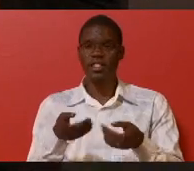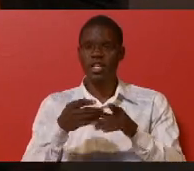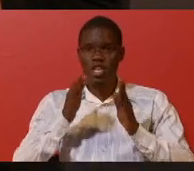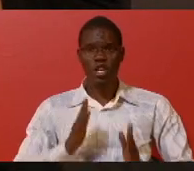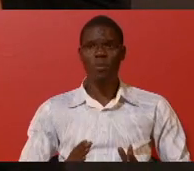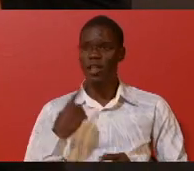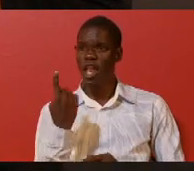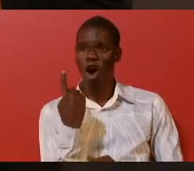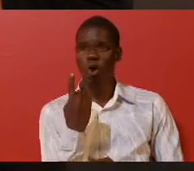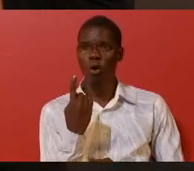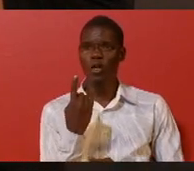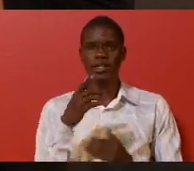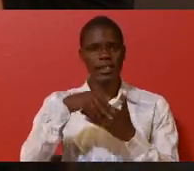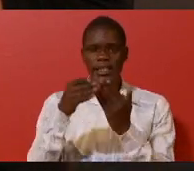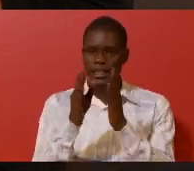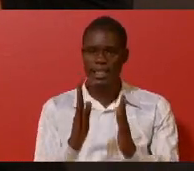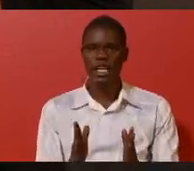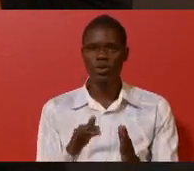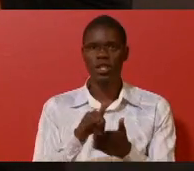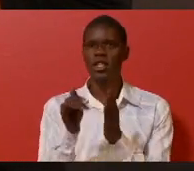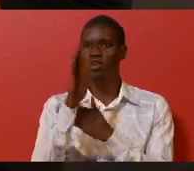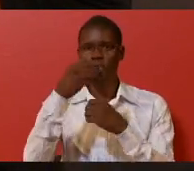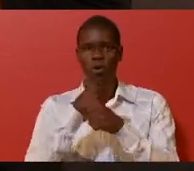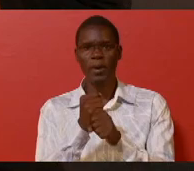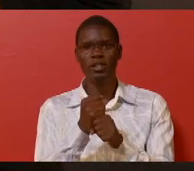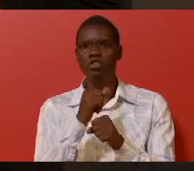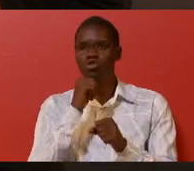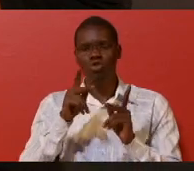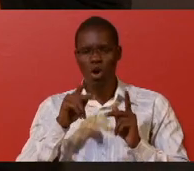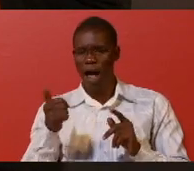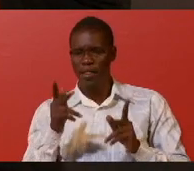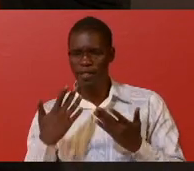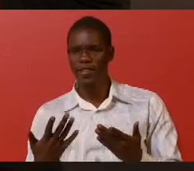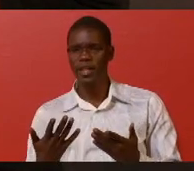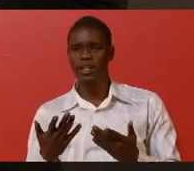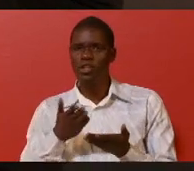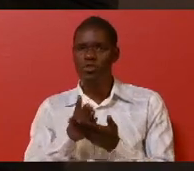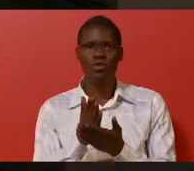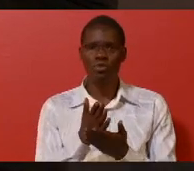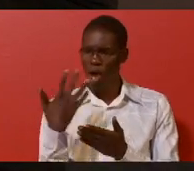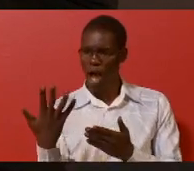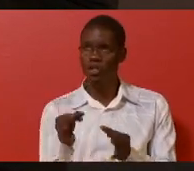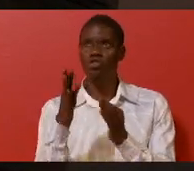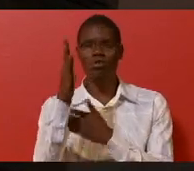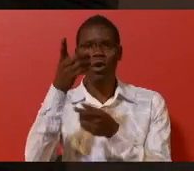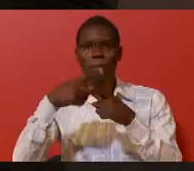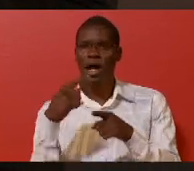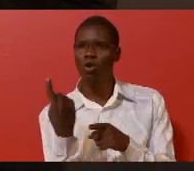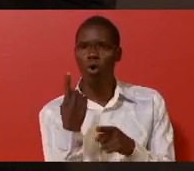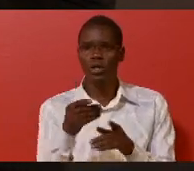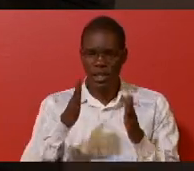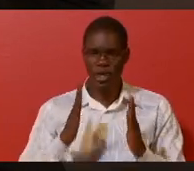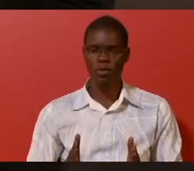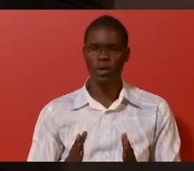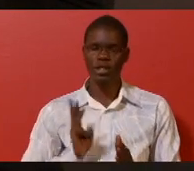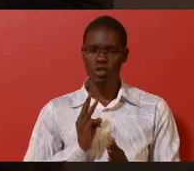the only beings that he fashioned. Nothing else gets fashioned by his hands during creation week except humans.